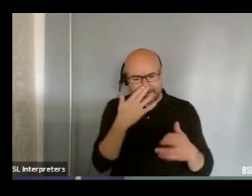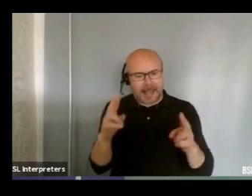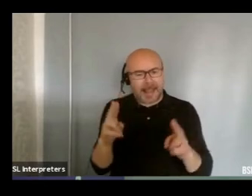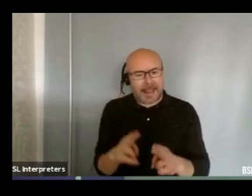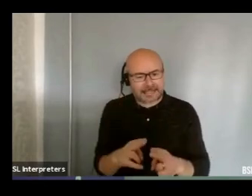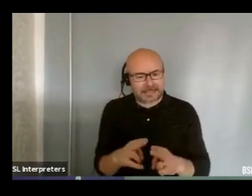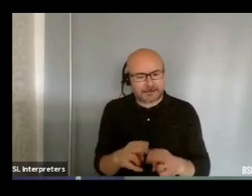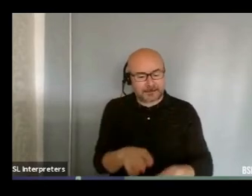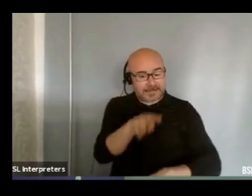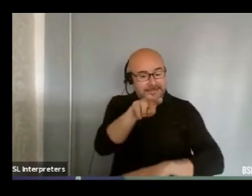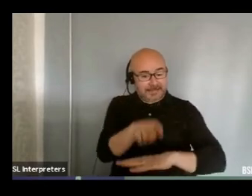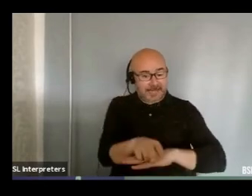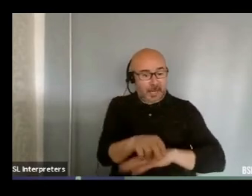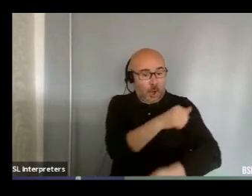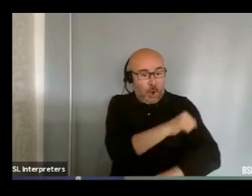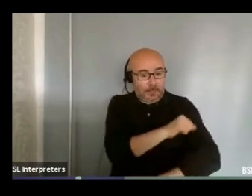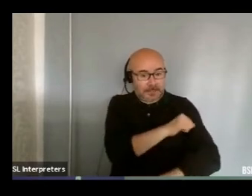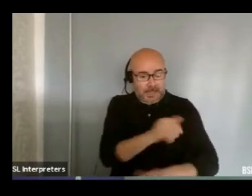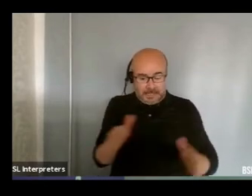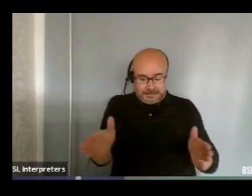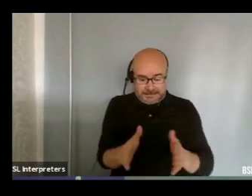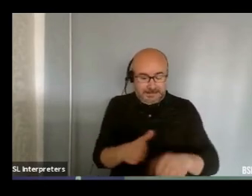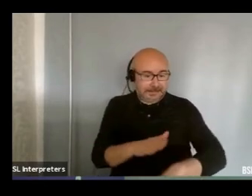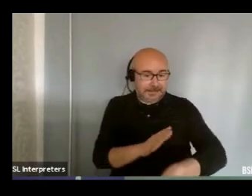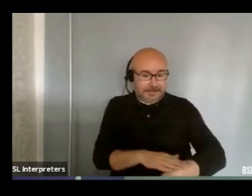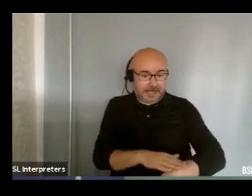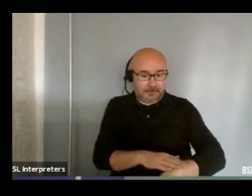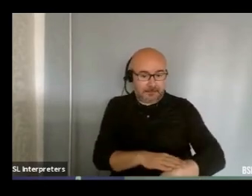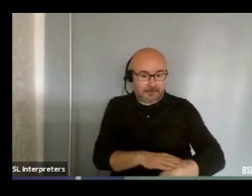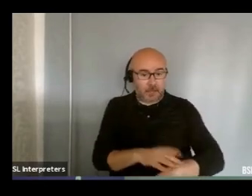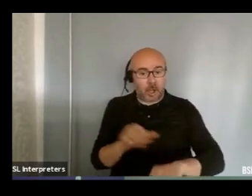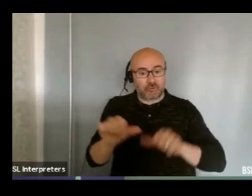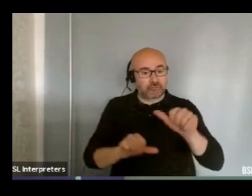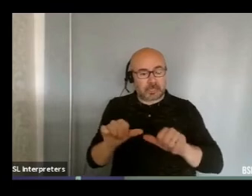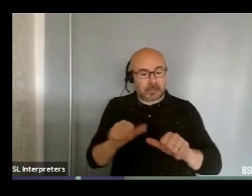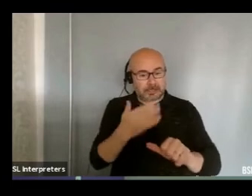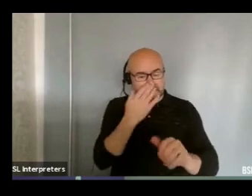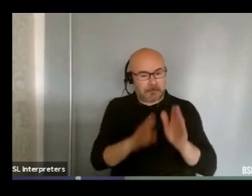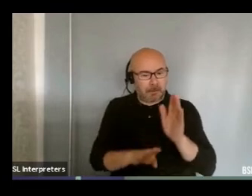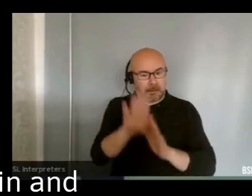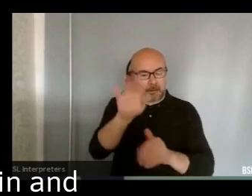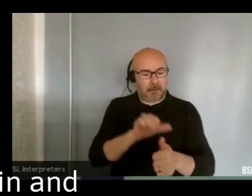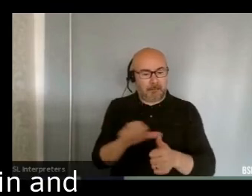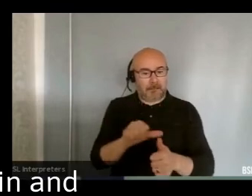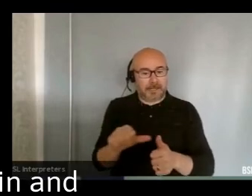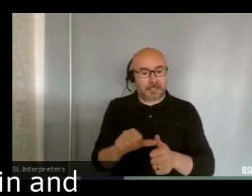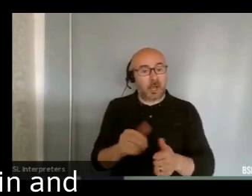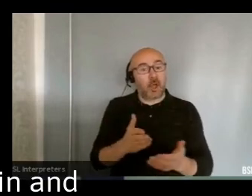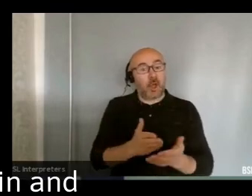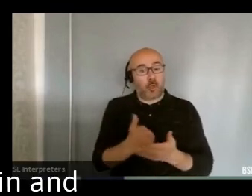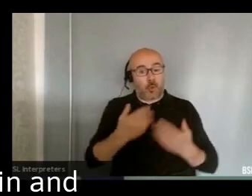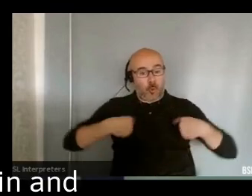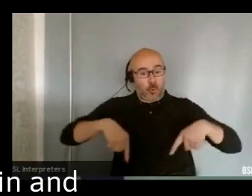stay is shorter and the costs are less. So compassionomics, when you treat people with kindness, we're actually